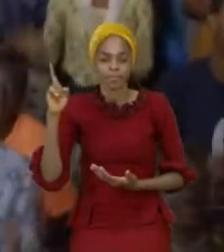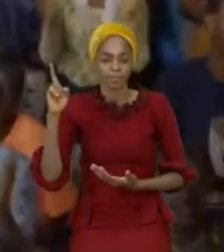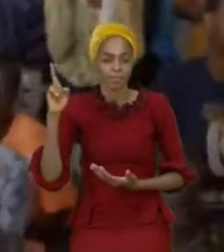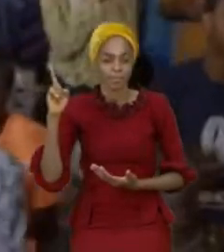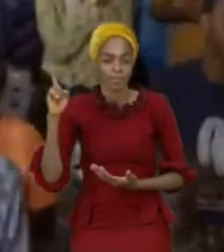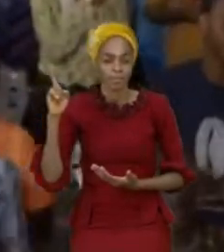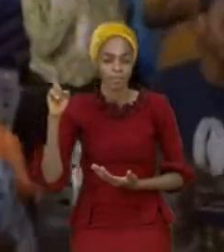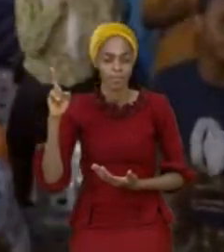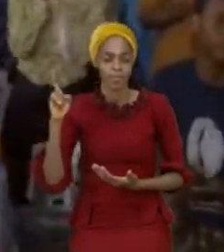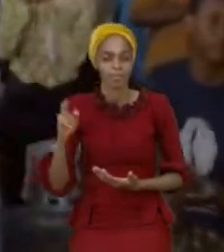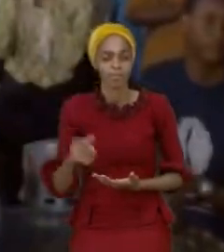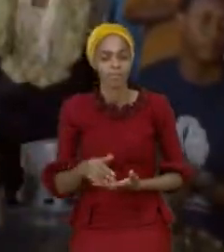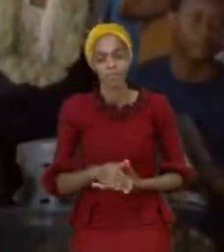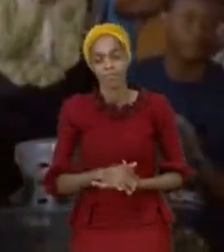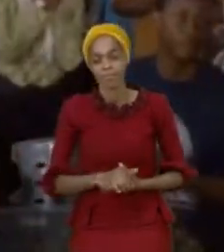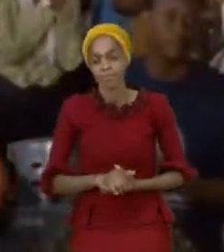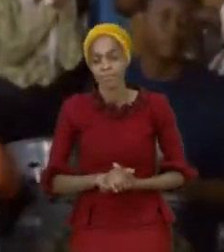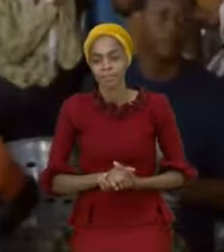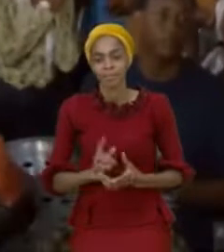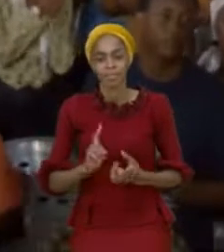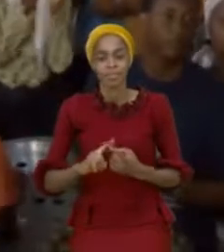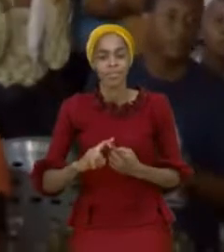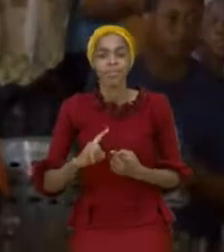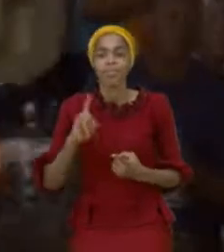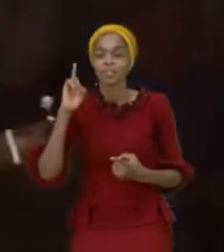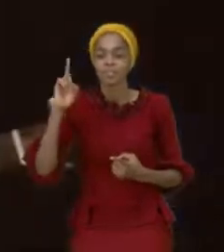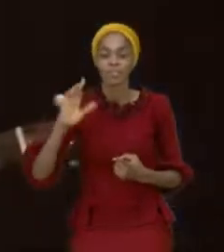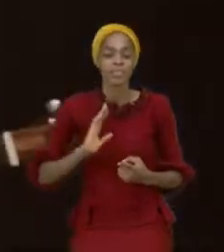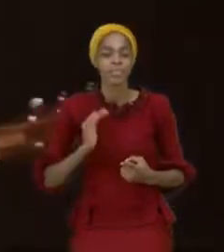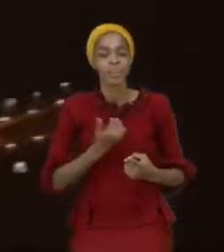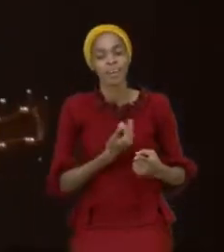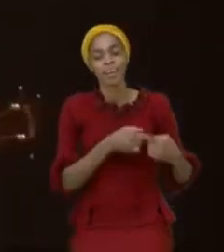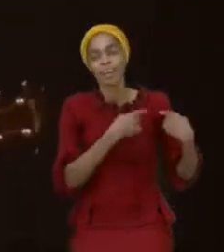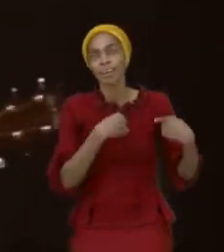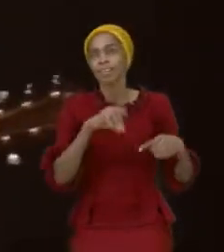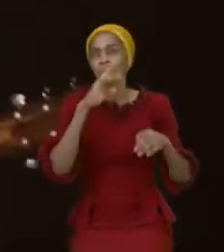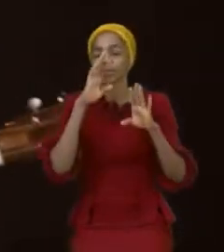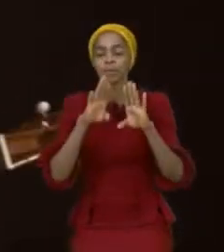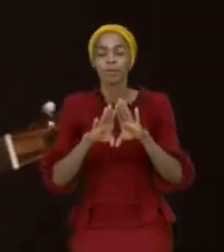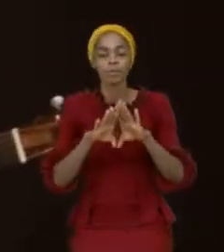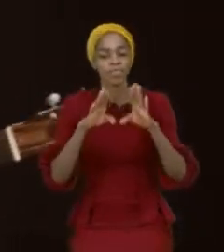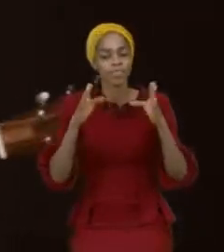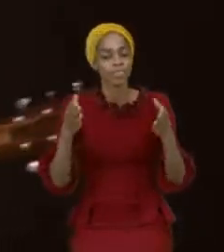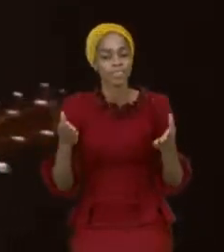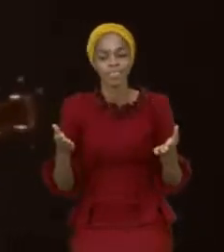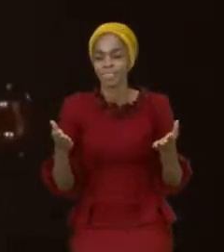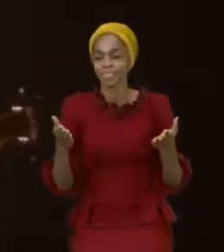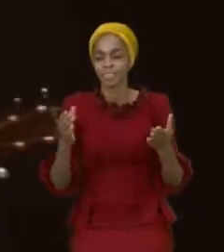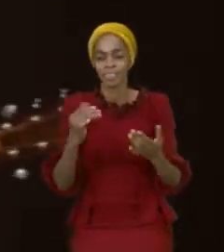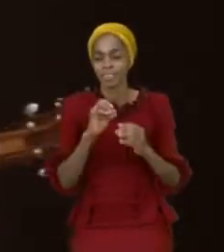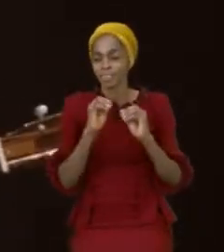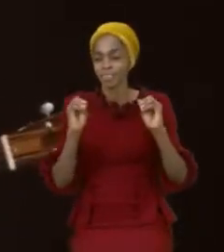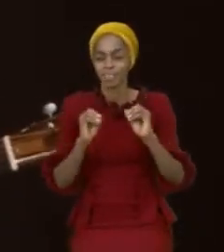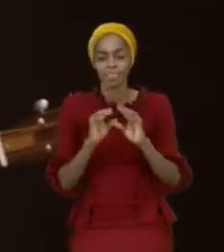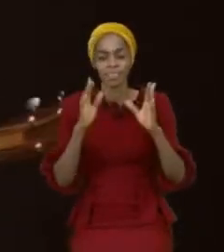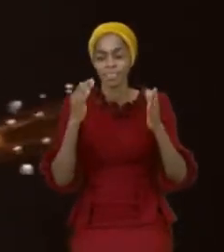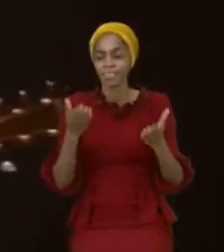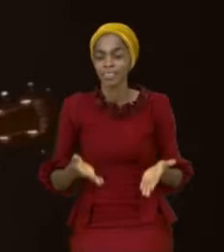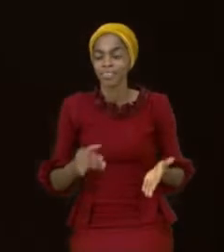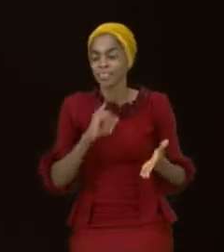So we open up our hearts. Come on. To you our hearts are open. Nothing here